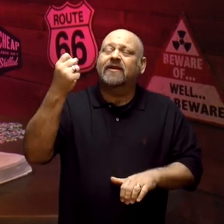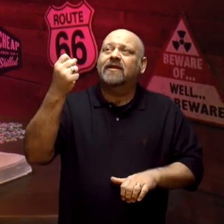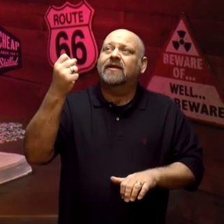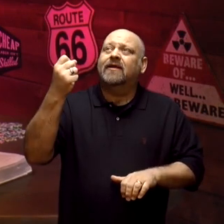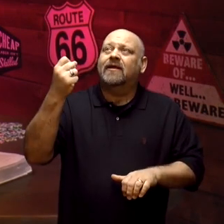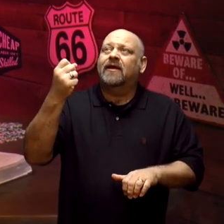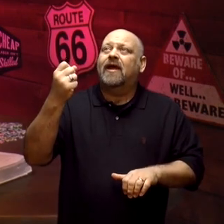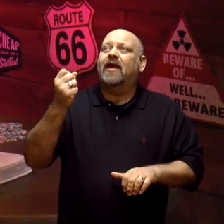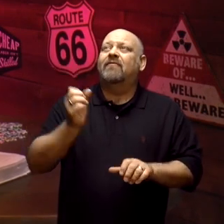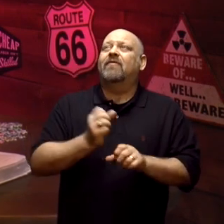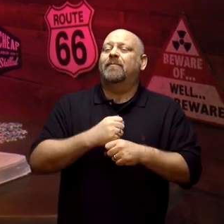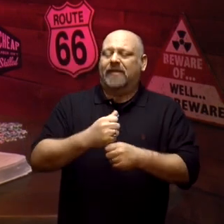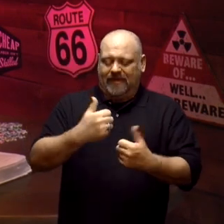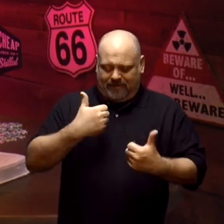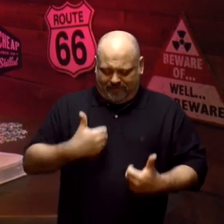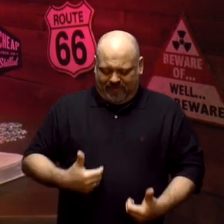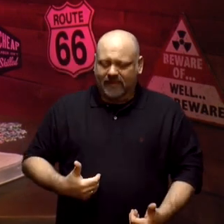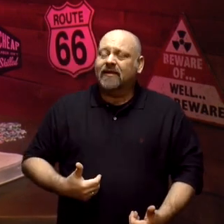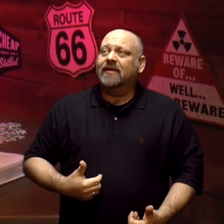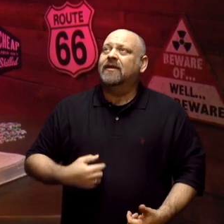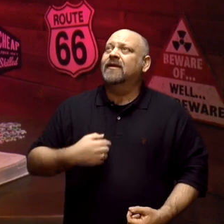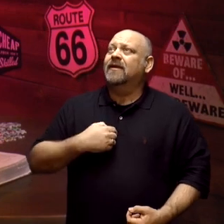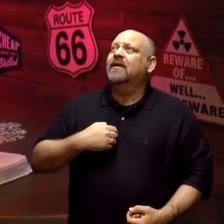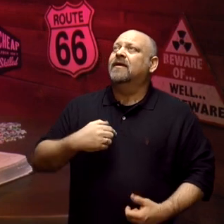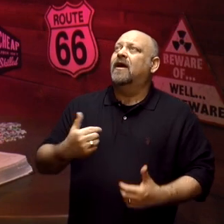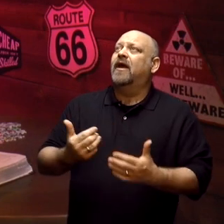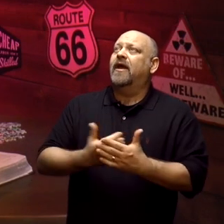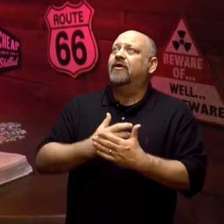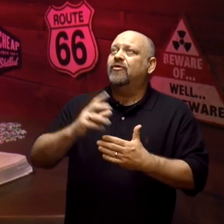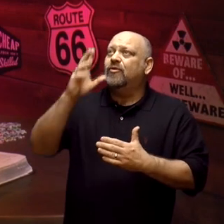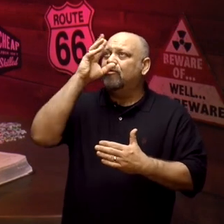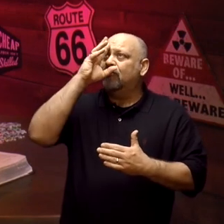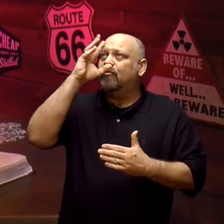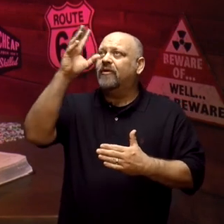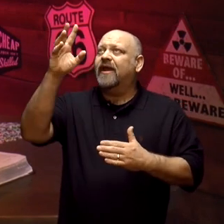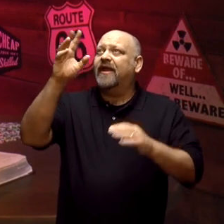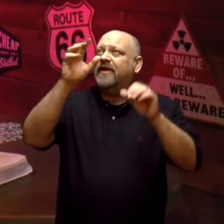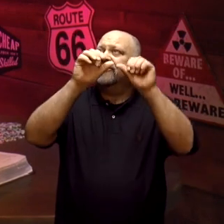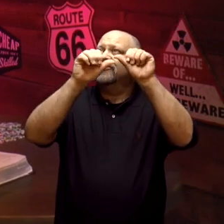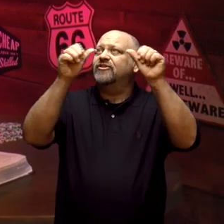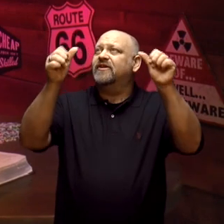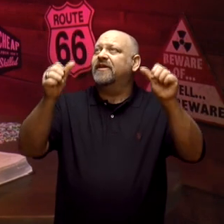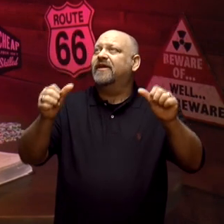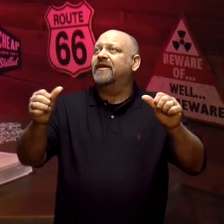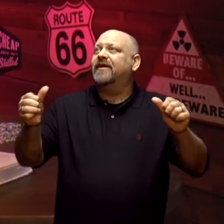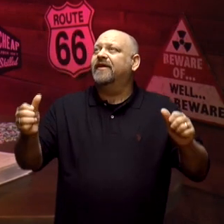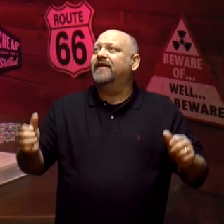sin, and for making me a new creation.